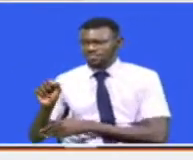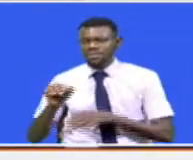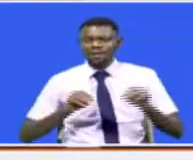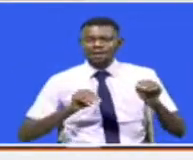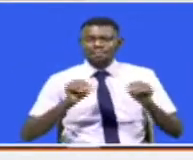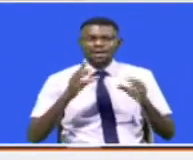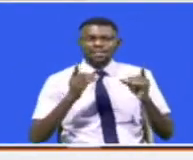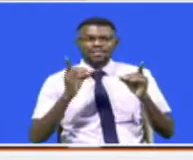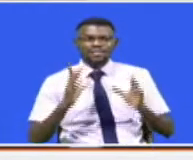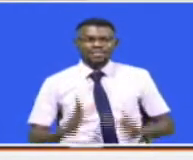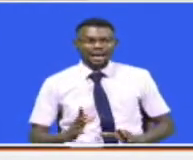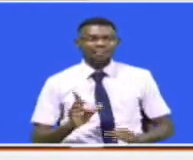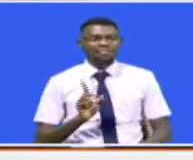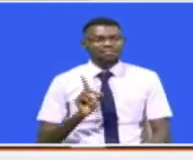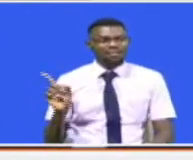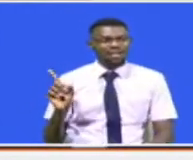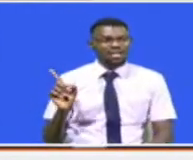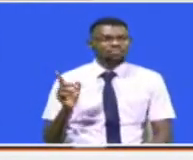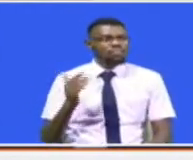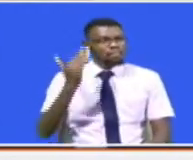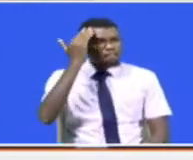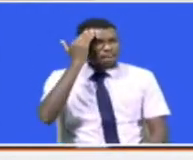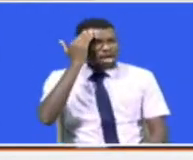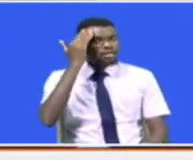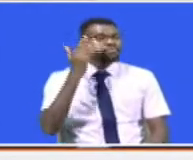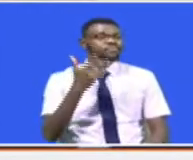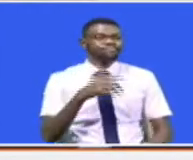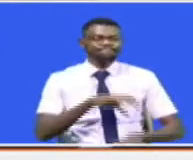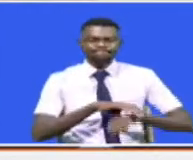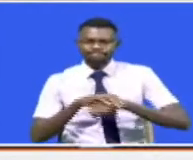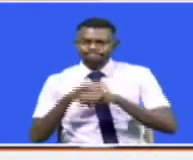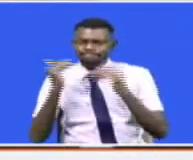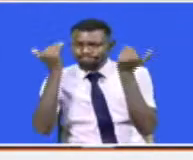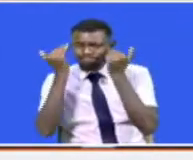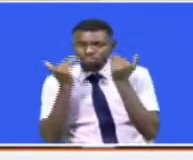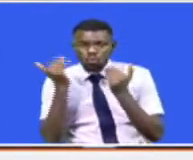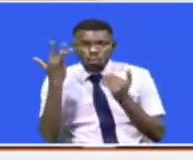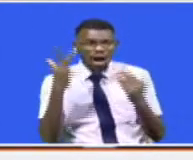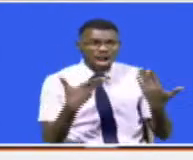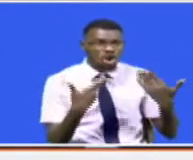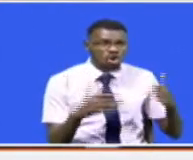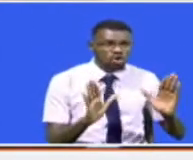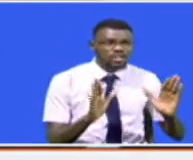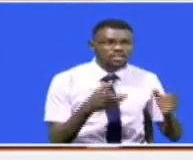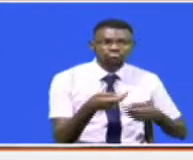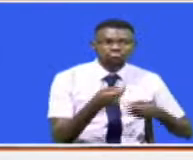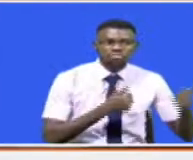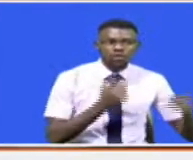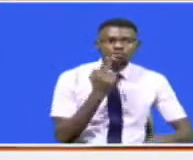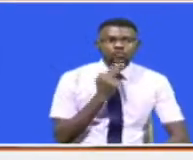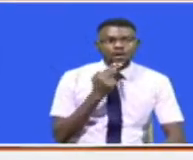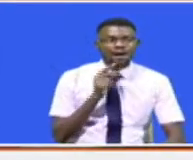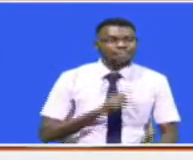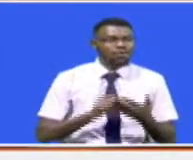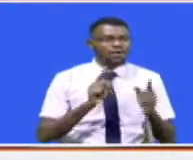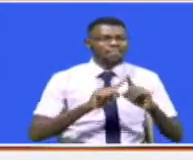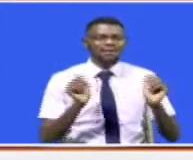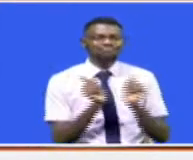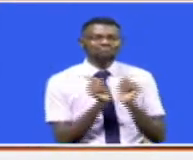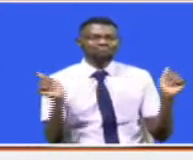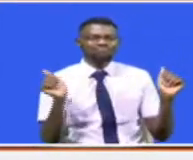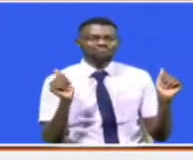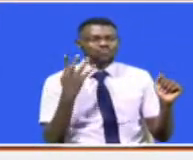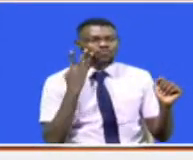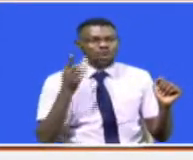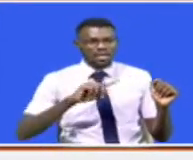Director Bernard Njiraini, were on Monday charged over the disappearance and sale of the toxic sugar. They were released on a cash bail